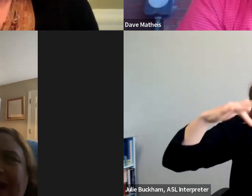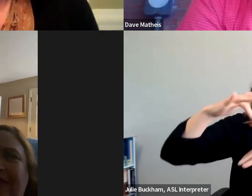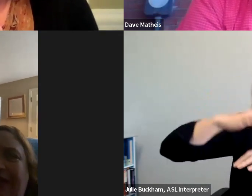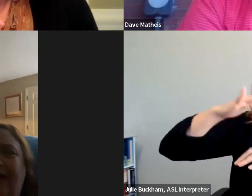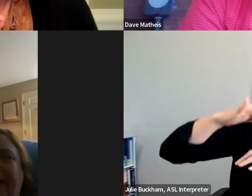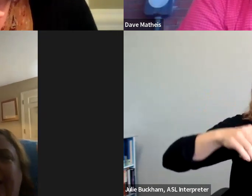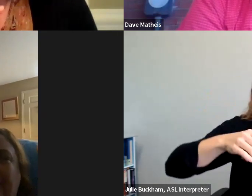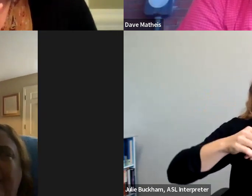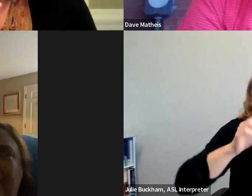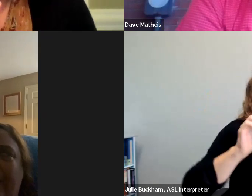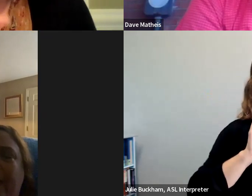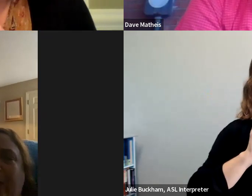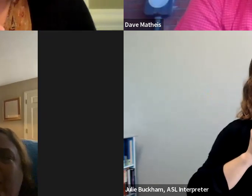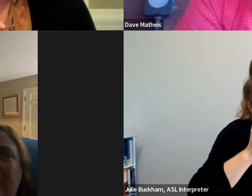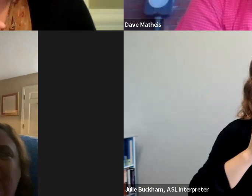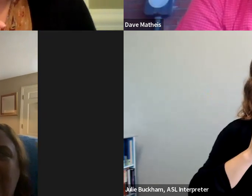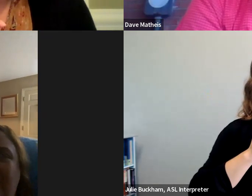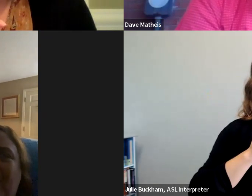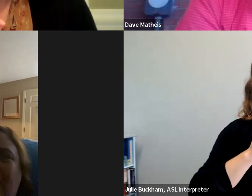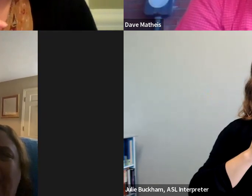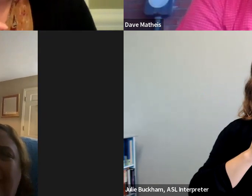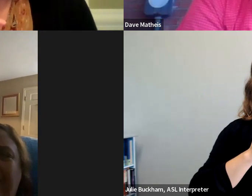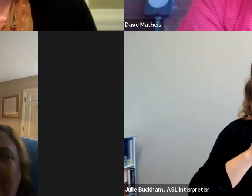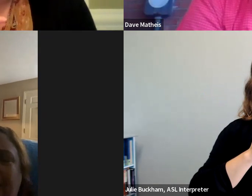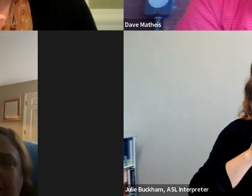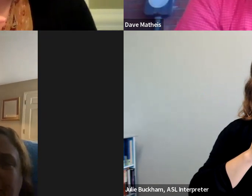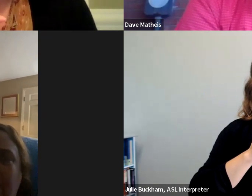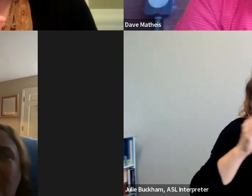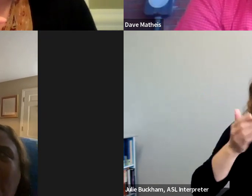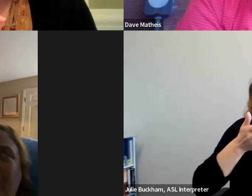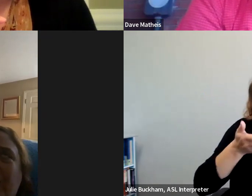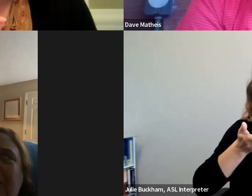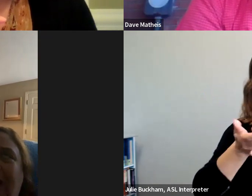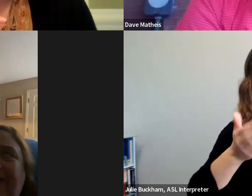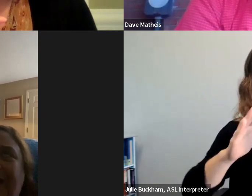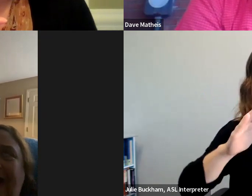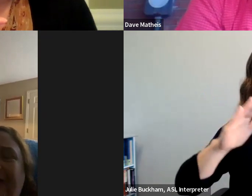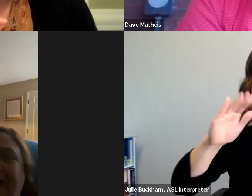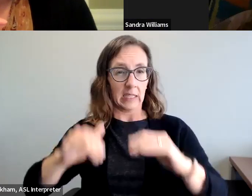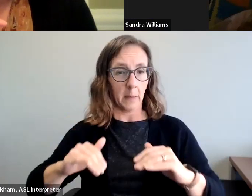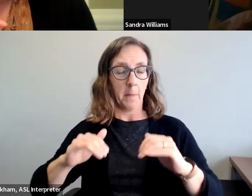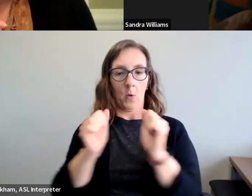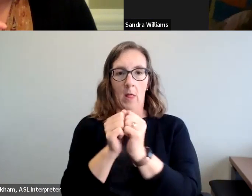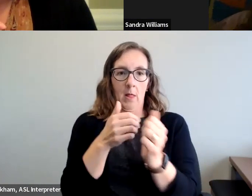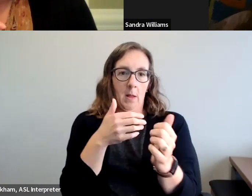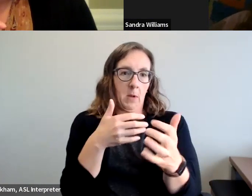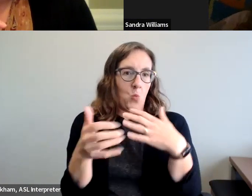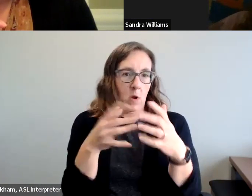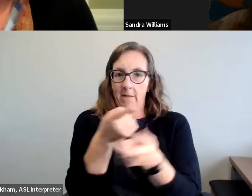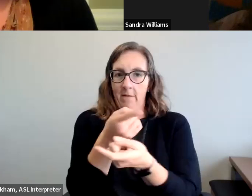was navigating the court system with whatever you have to navigate with.